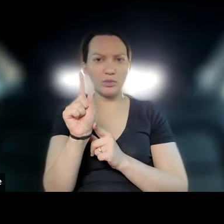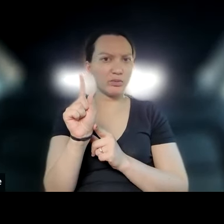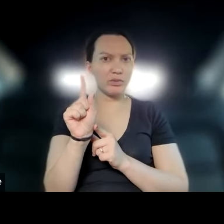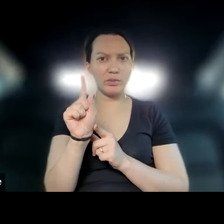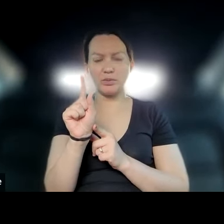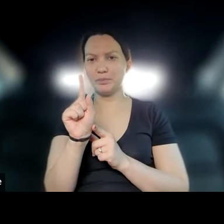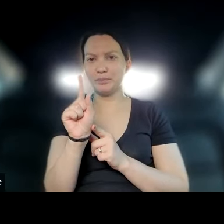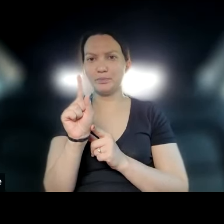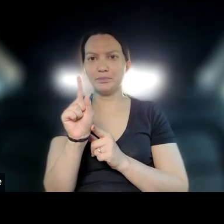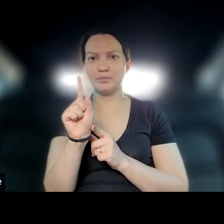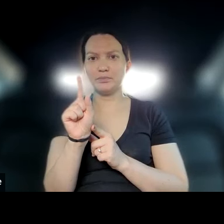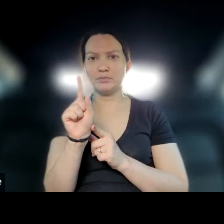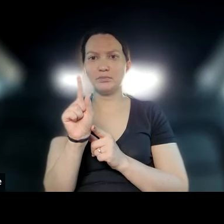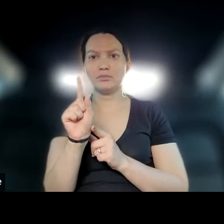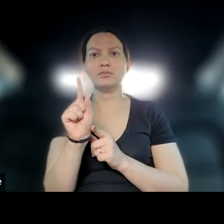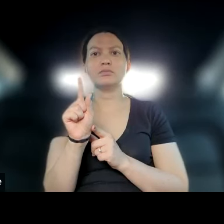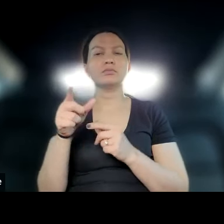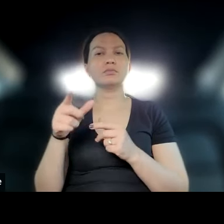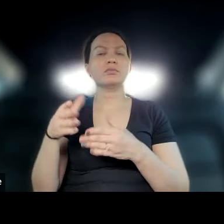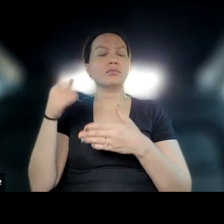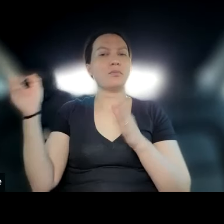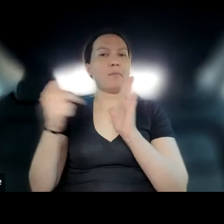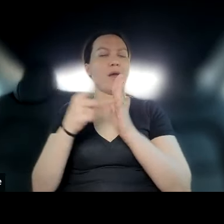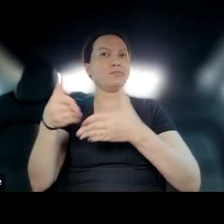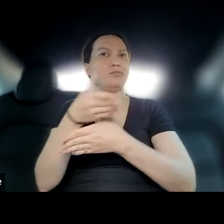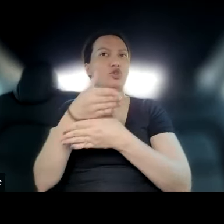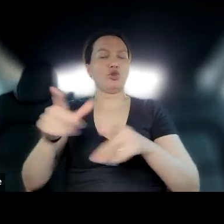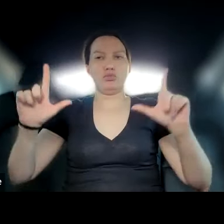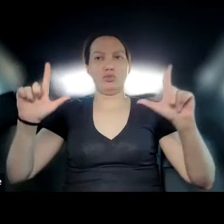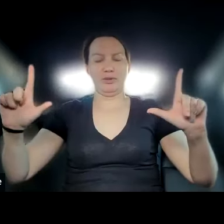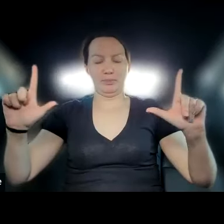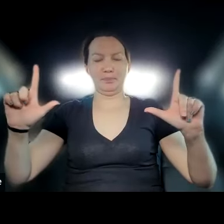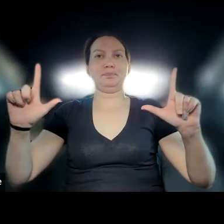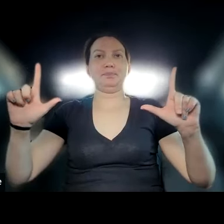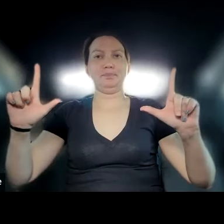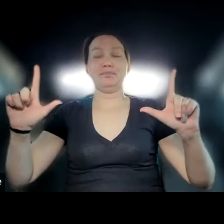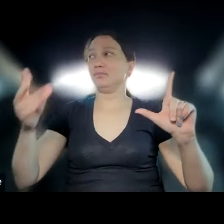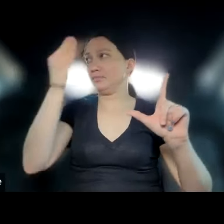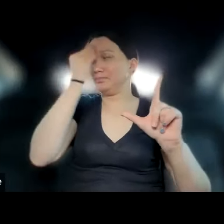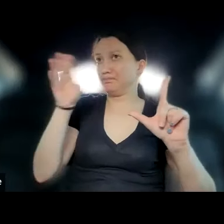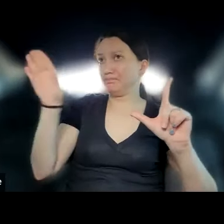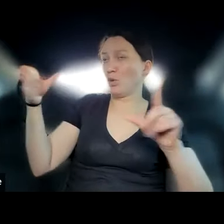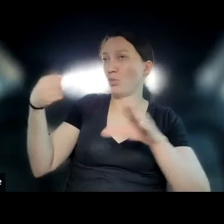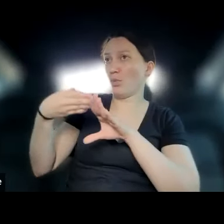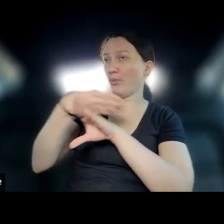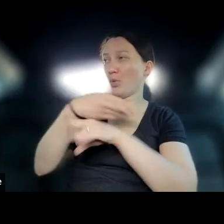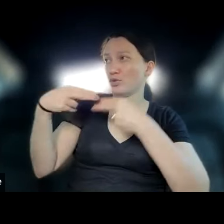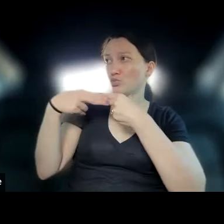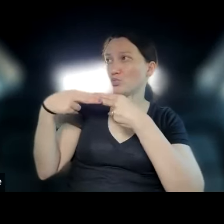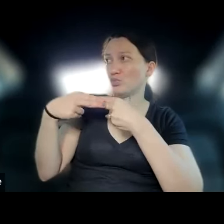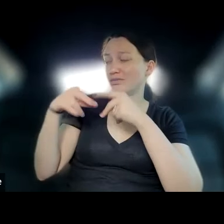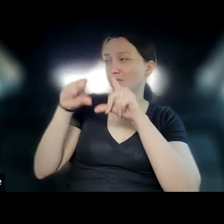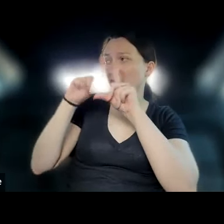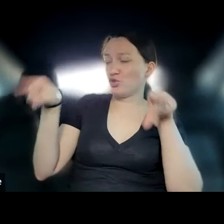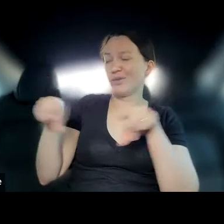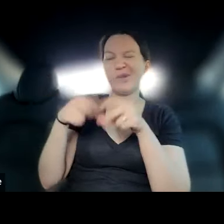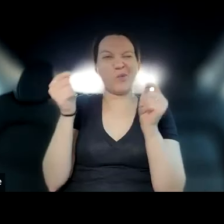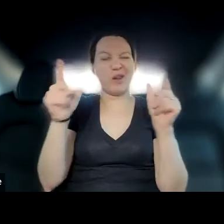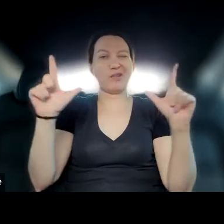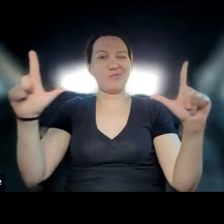to get back to sharing screen. And I do actually, before you share your screen, I just want to quickly share my screen for